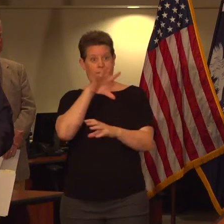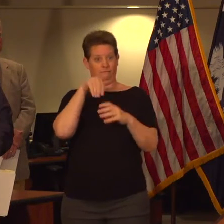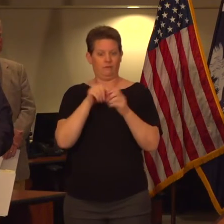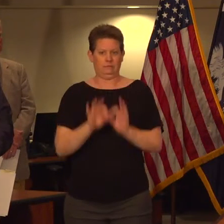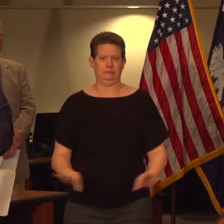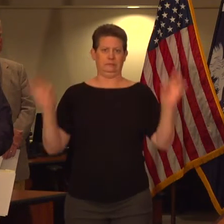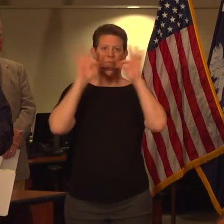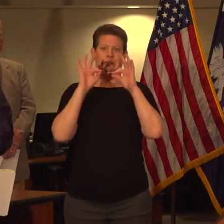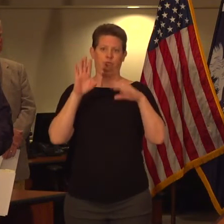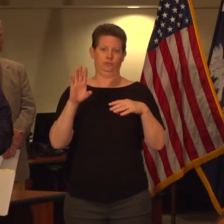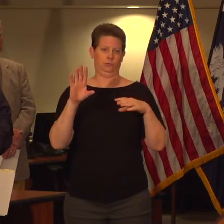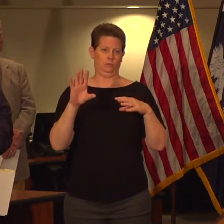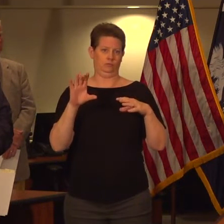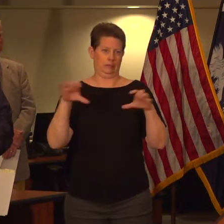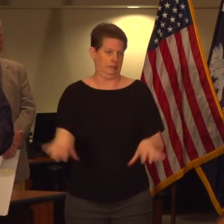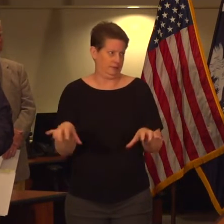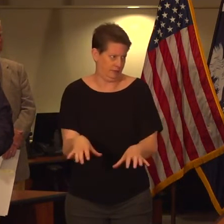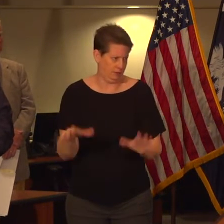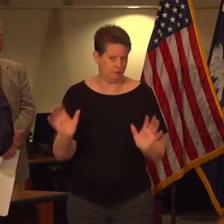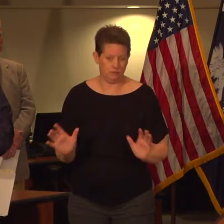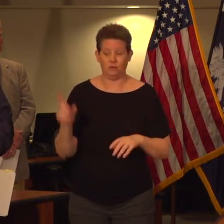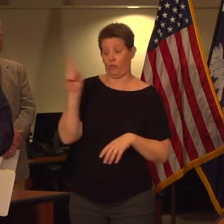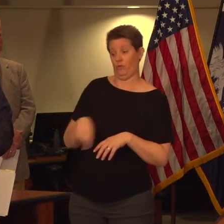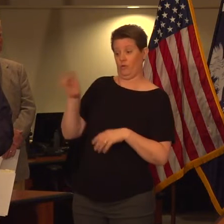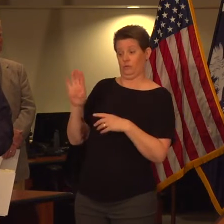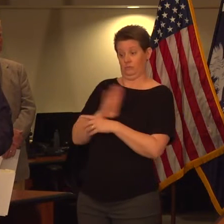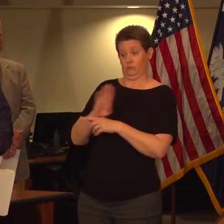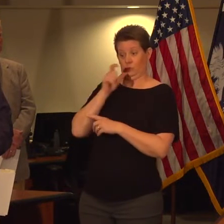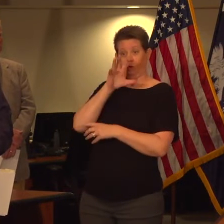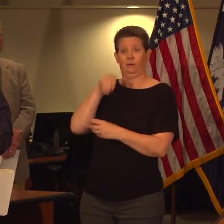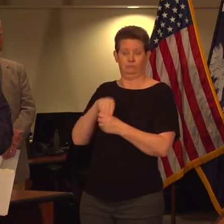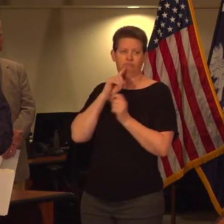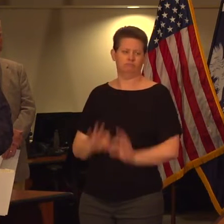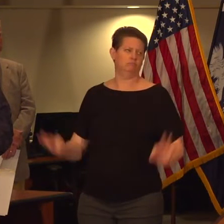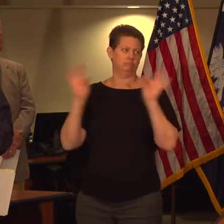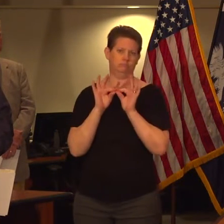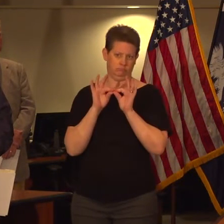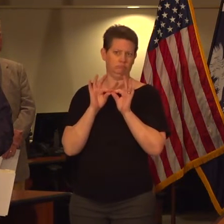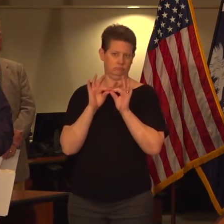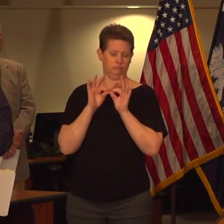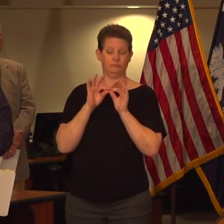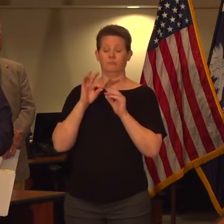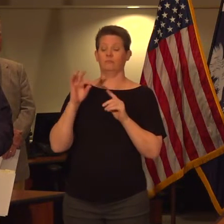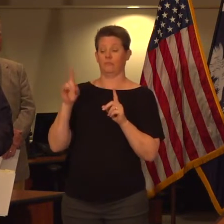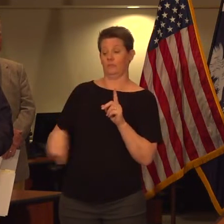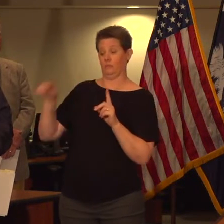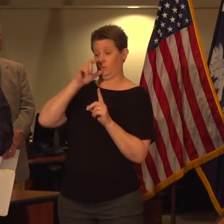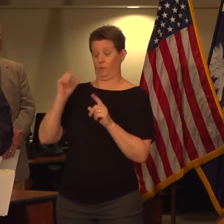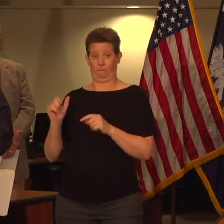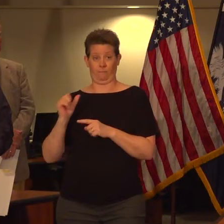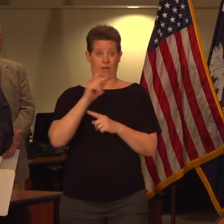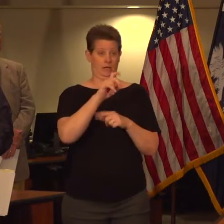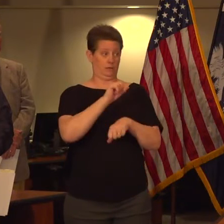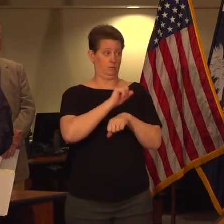those businesses that provide those essential services and activities are very important. So the return to work for